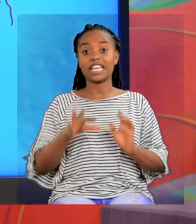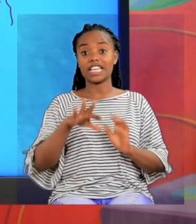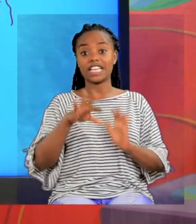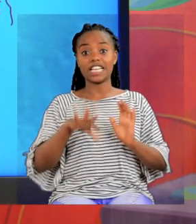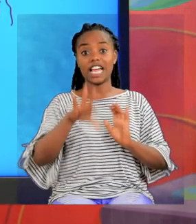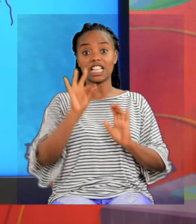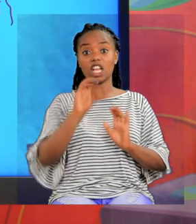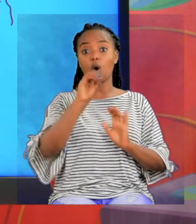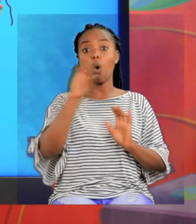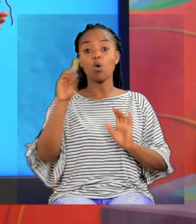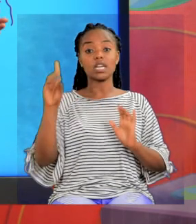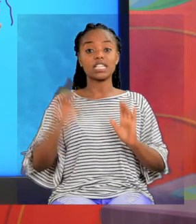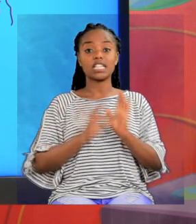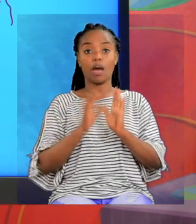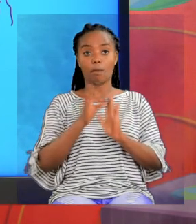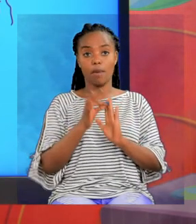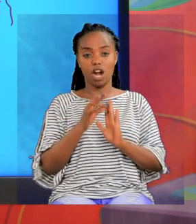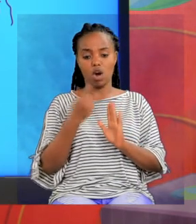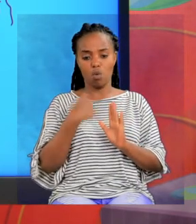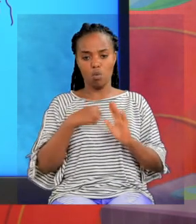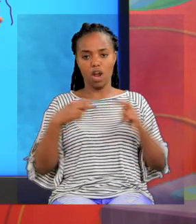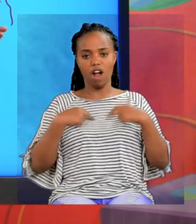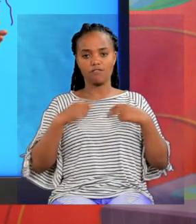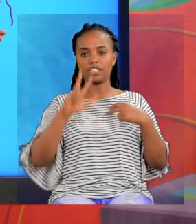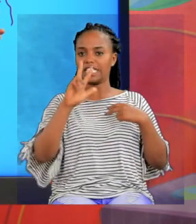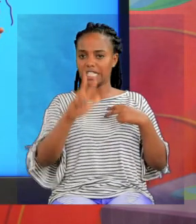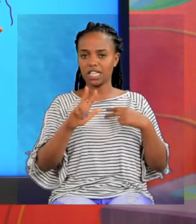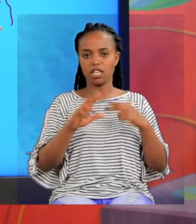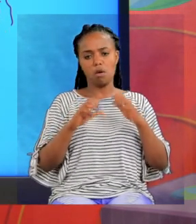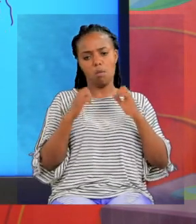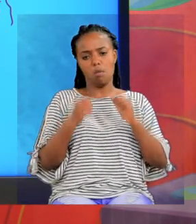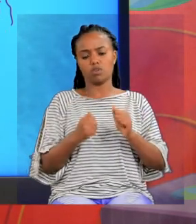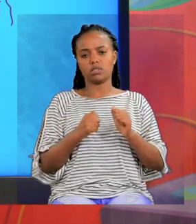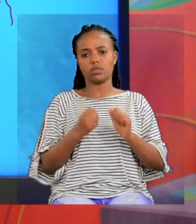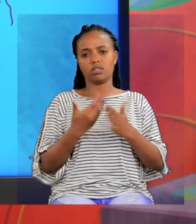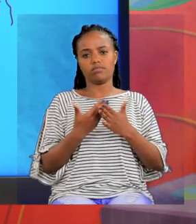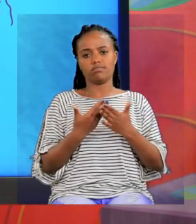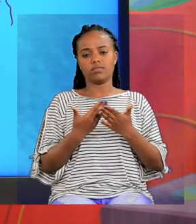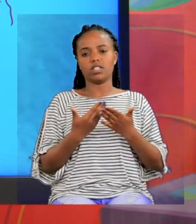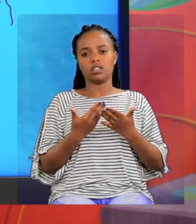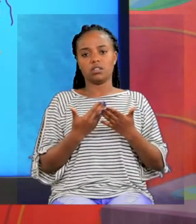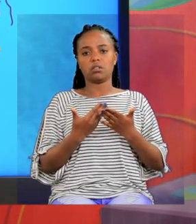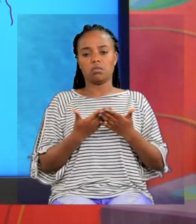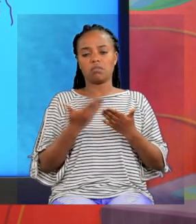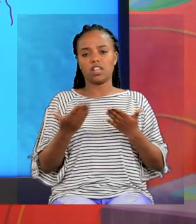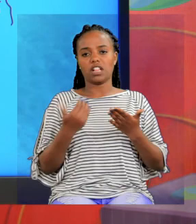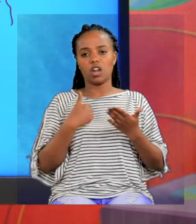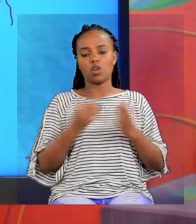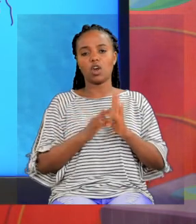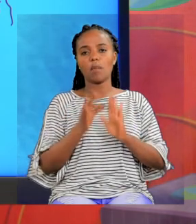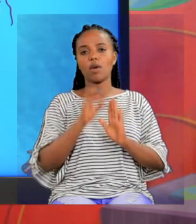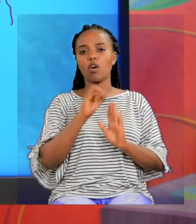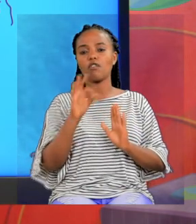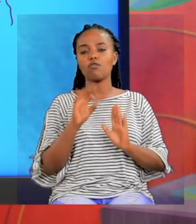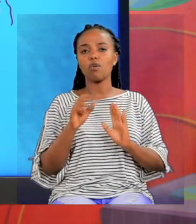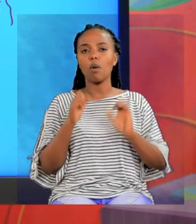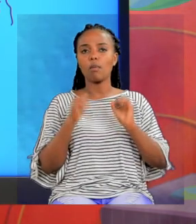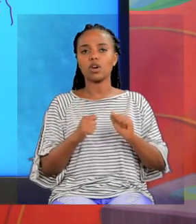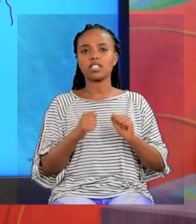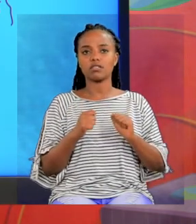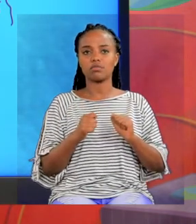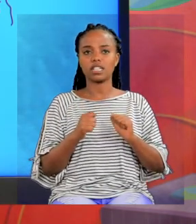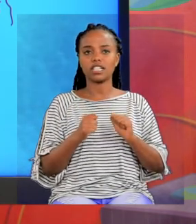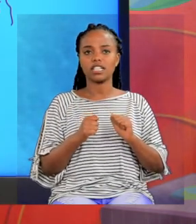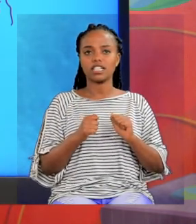So we have 3 possible events here. Therefore, number of events is 3 divided by sample space